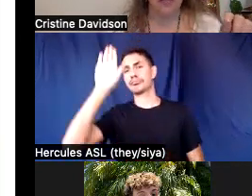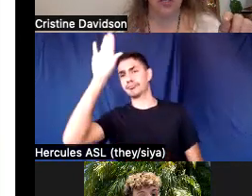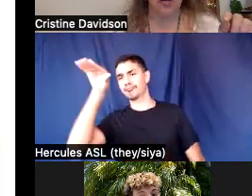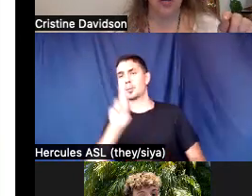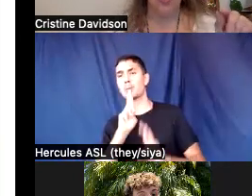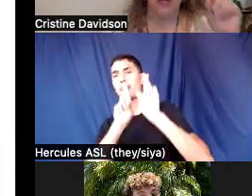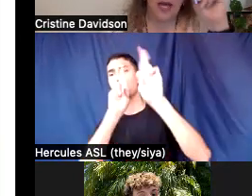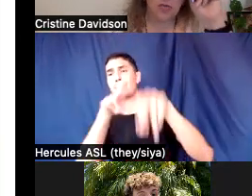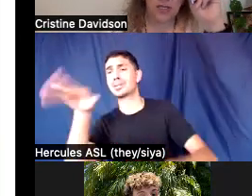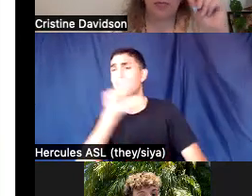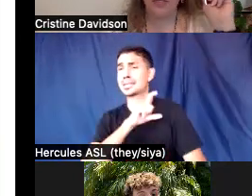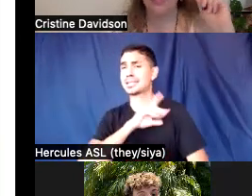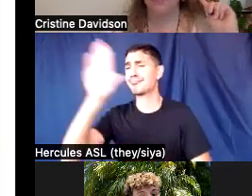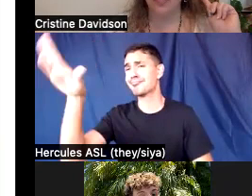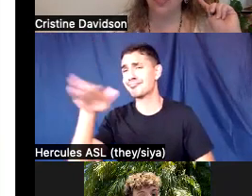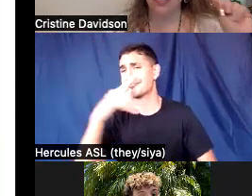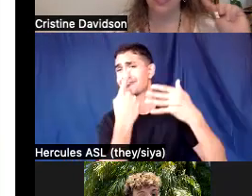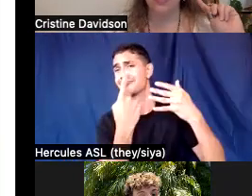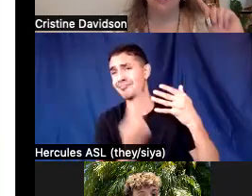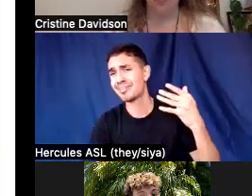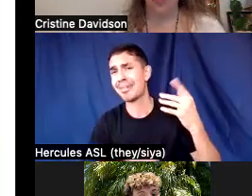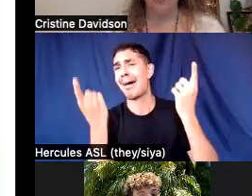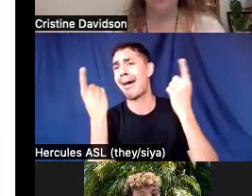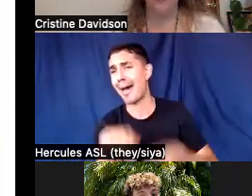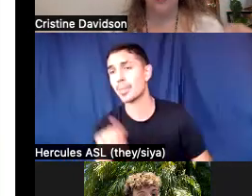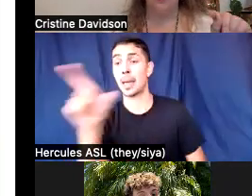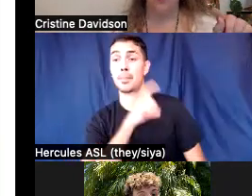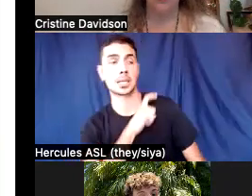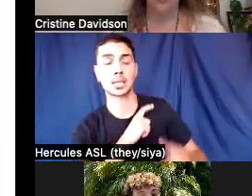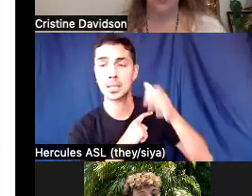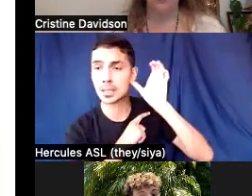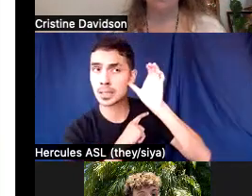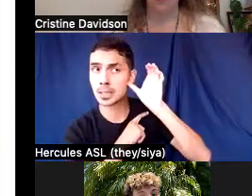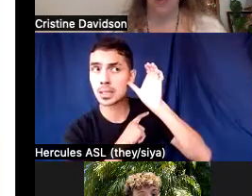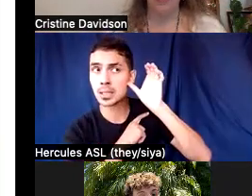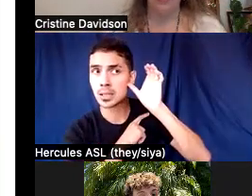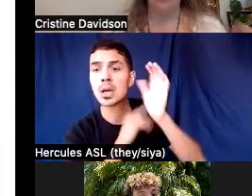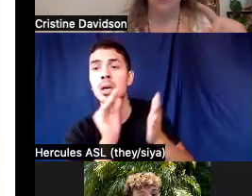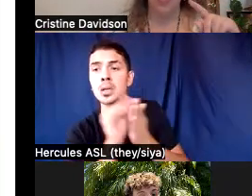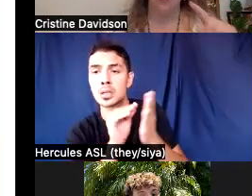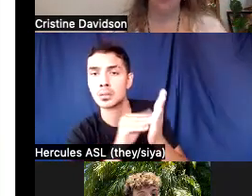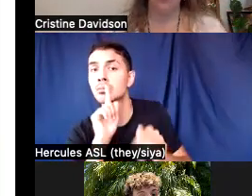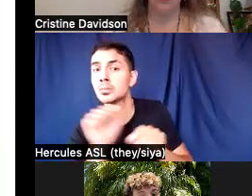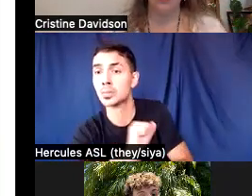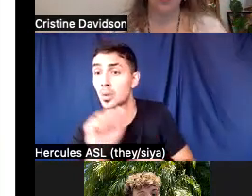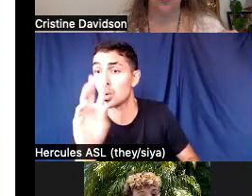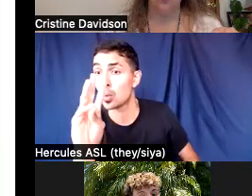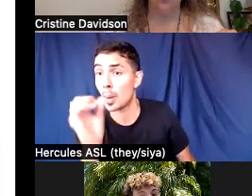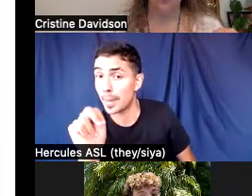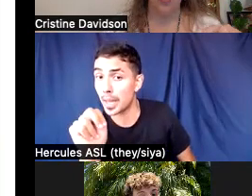police officer, that's what that police officer is listening for. Was there a use of a weapon? How